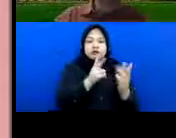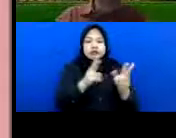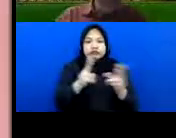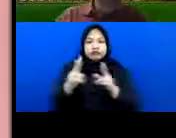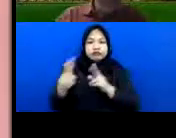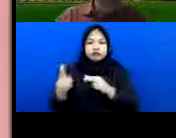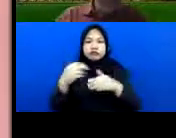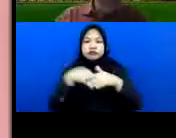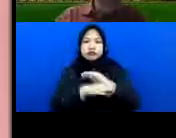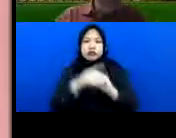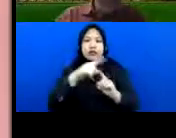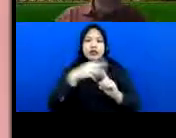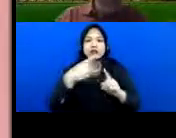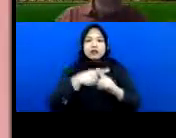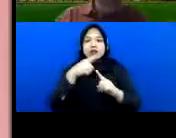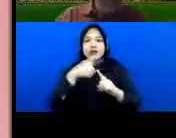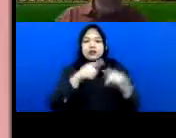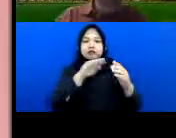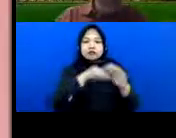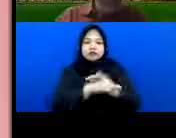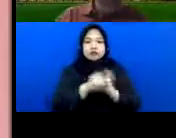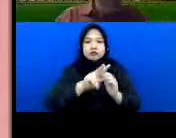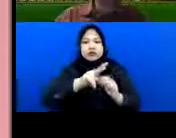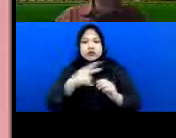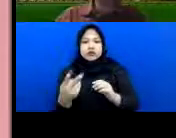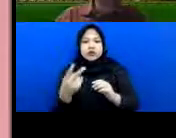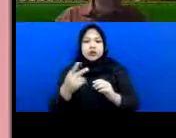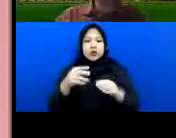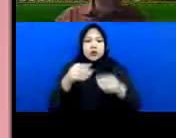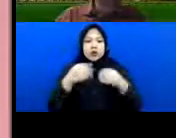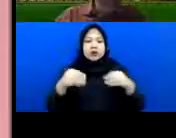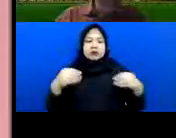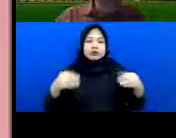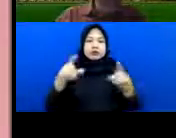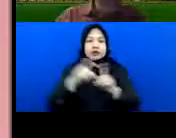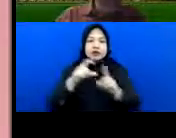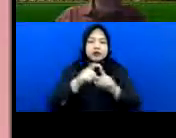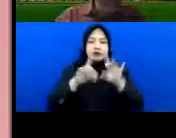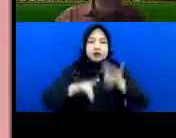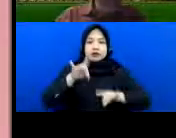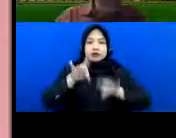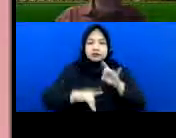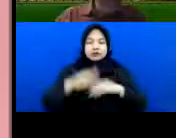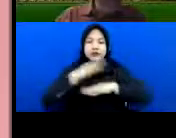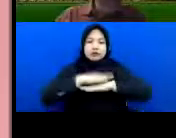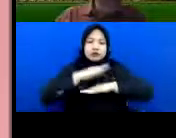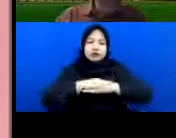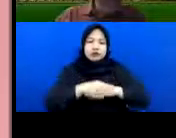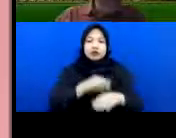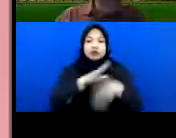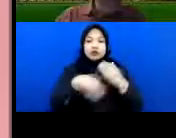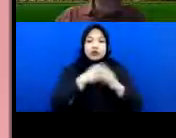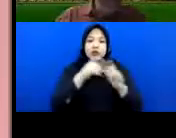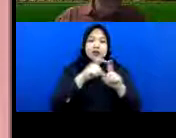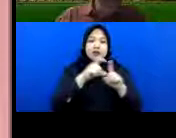data will be edited and saved as text files to import into NVivo qualitative data management